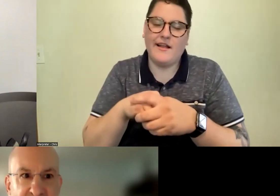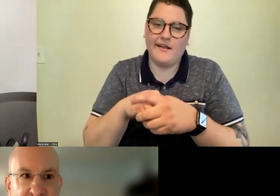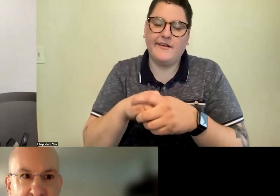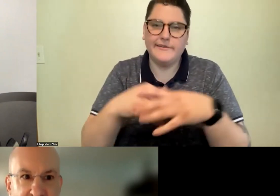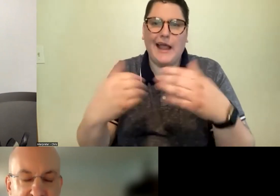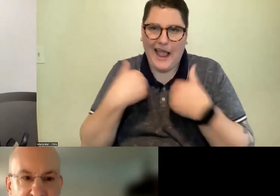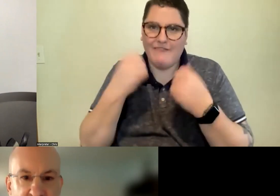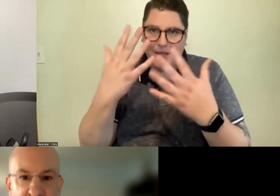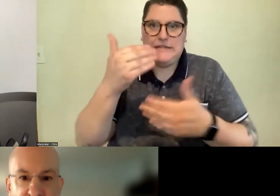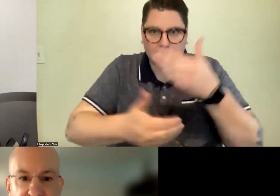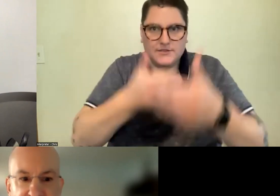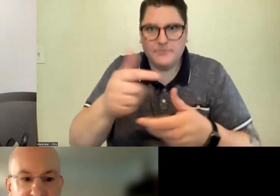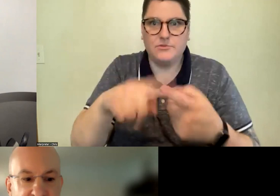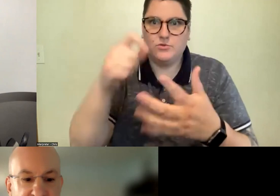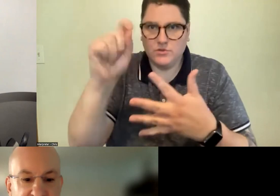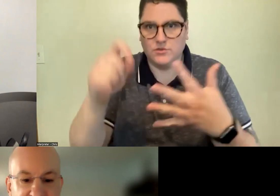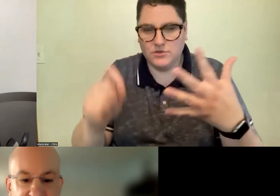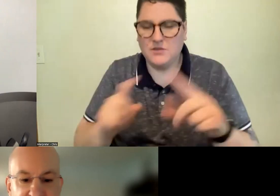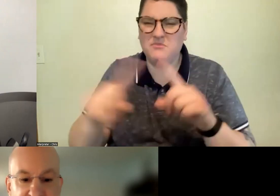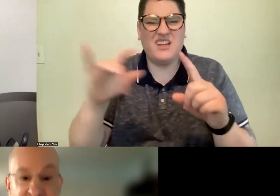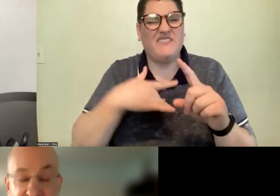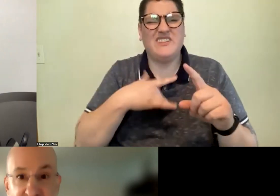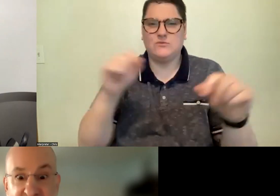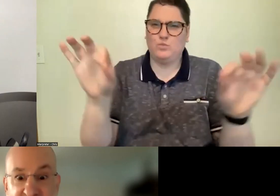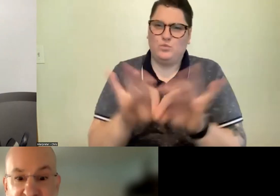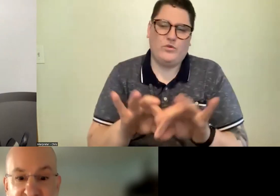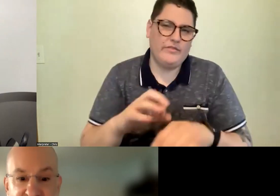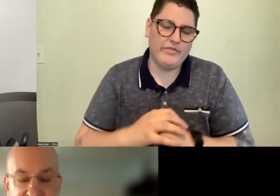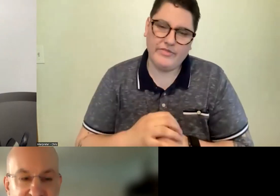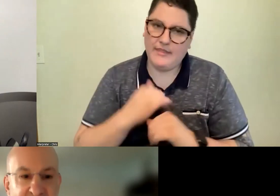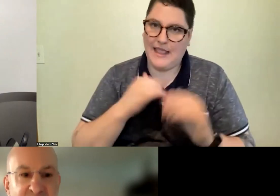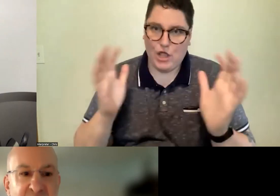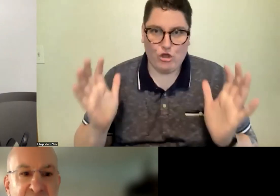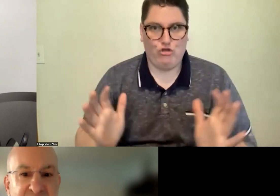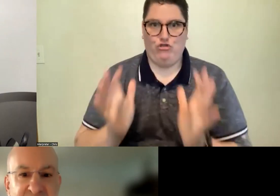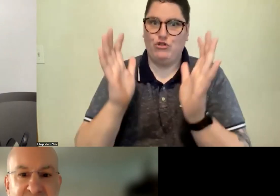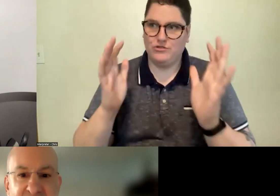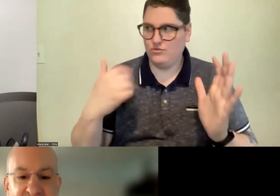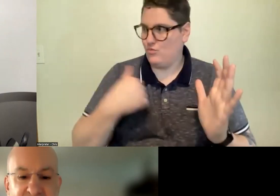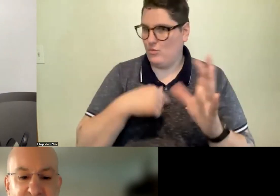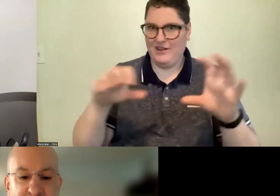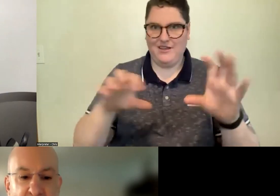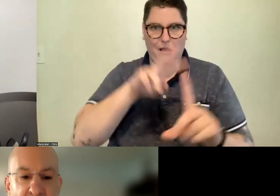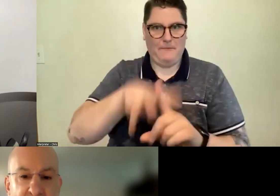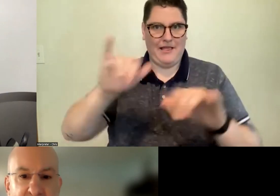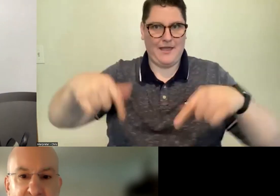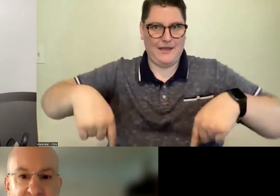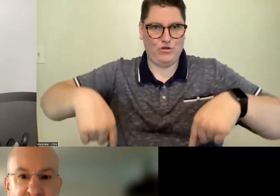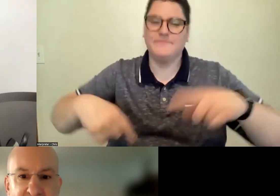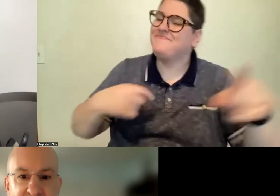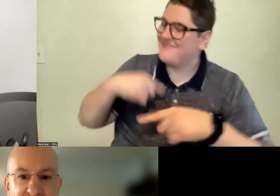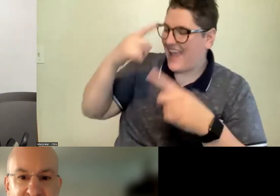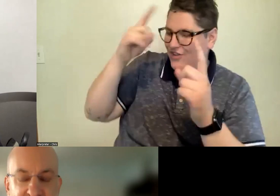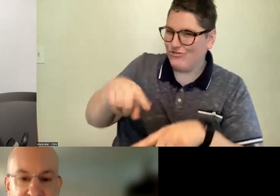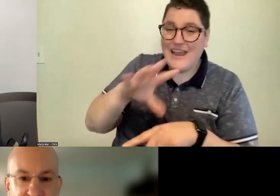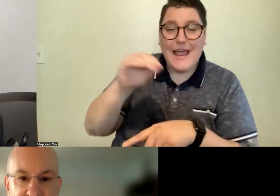steps, but it's really worthwhile. And I encourage that we do that here, as a matter of fact. And yeah, I agree. And in fact, just to